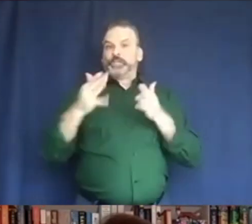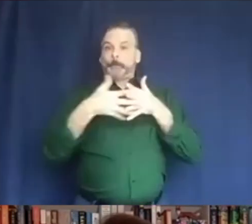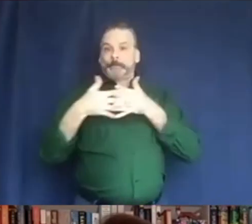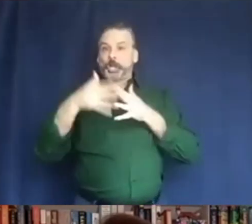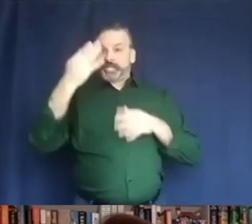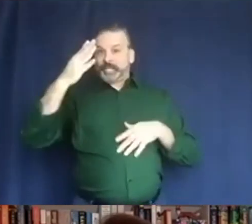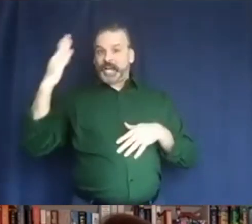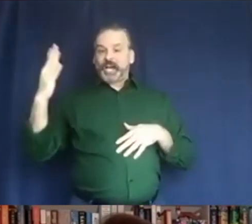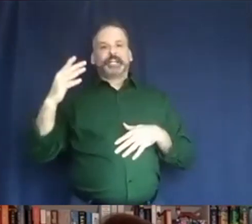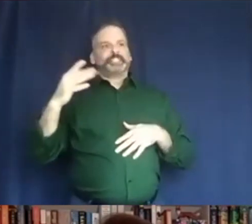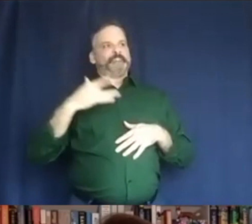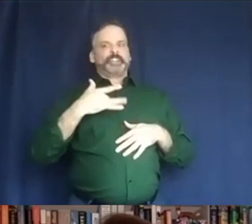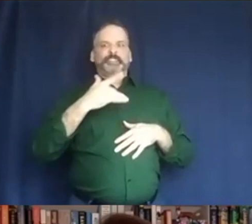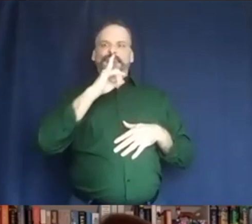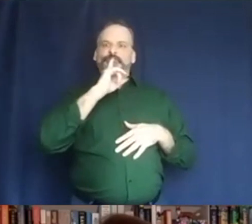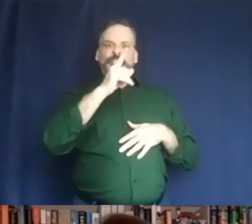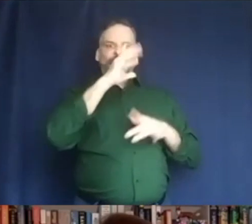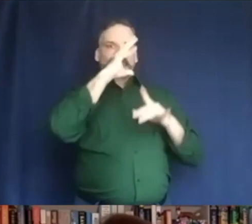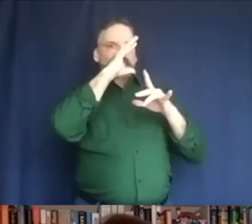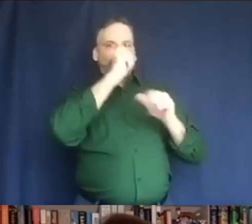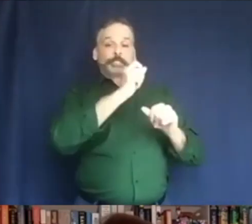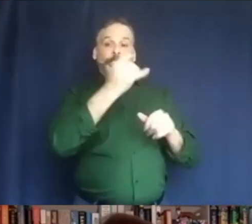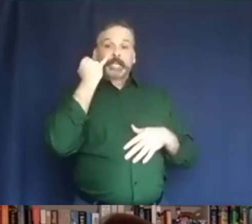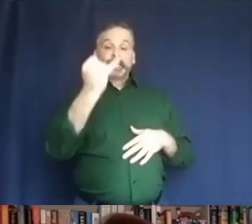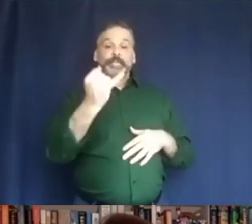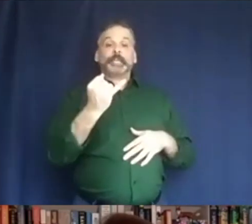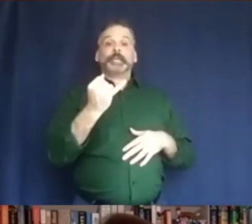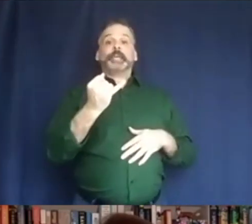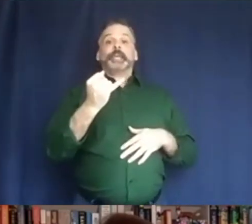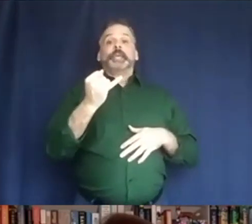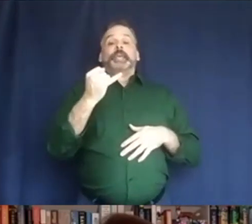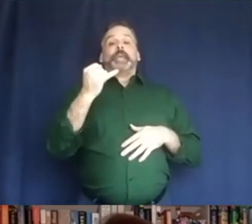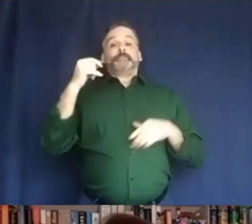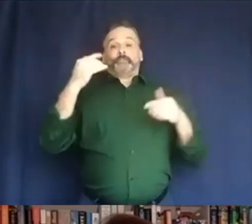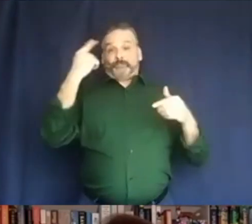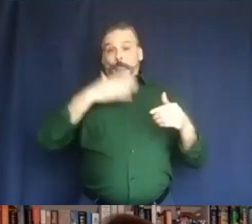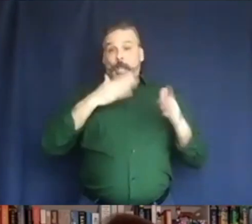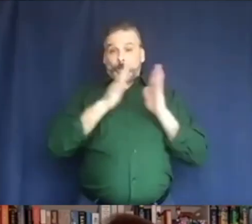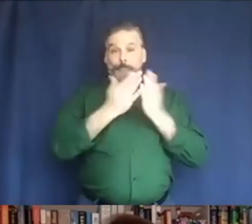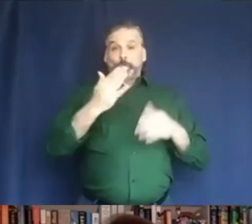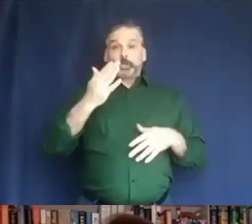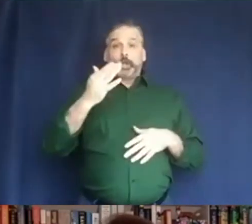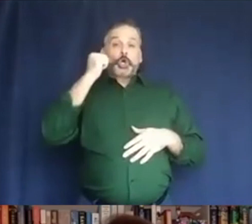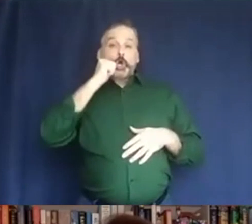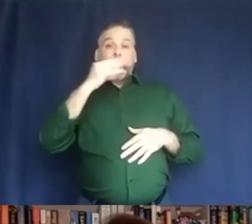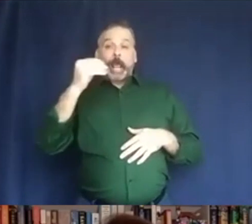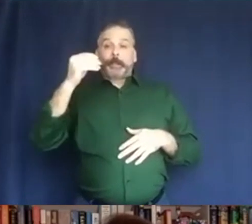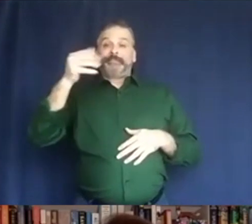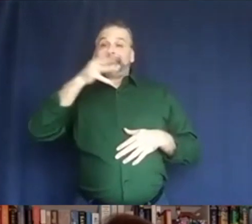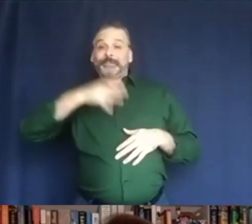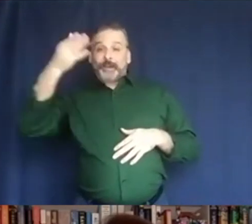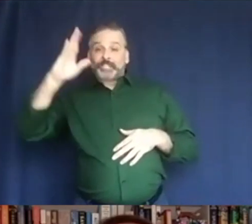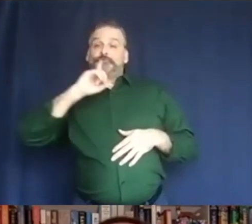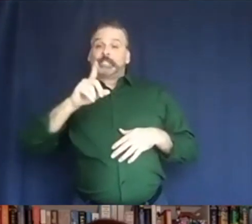where like Greek goddesses came from. But for this one, for Girl and Goddess, it was very much going back to my family and sitting down